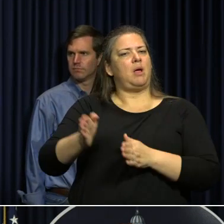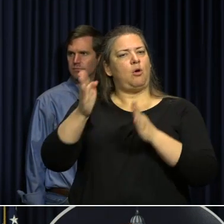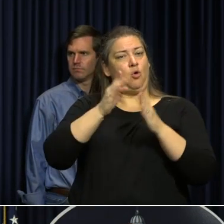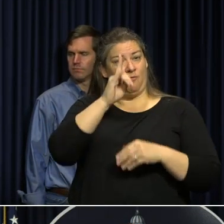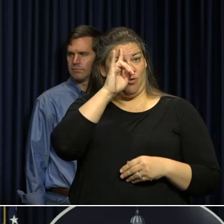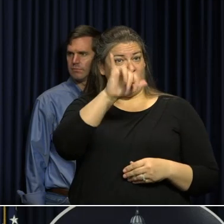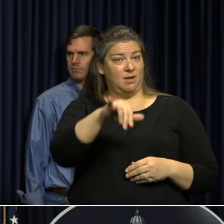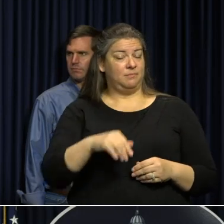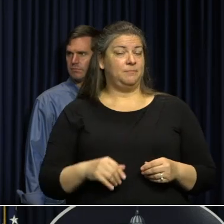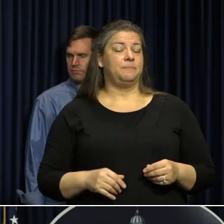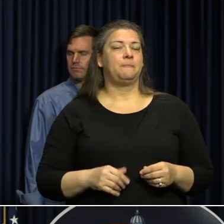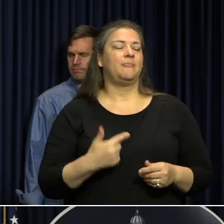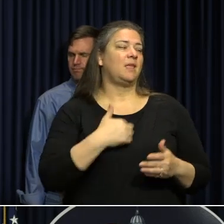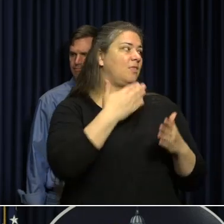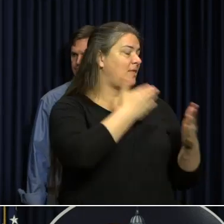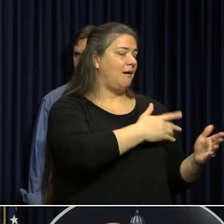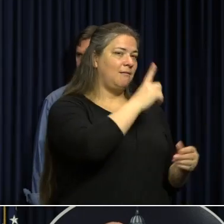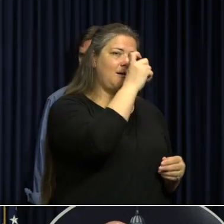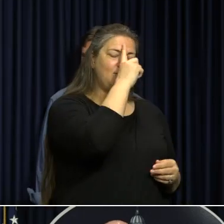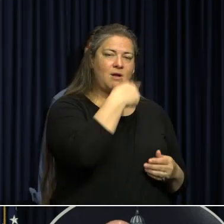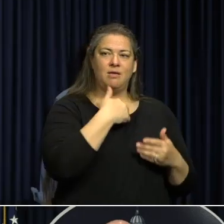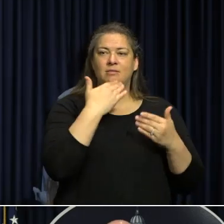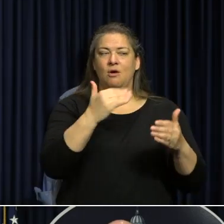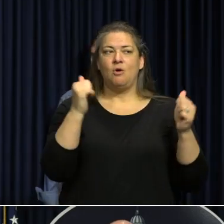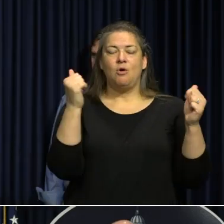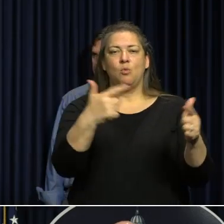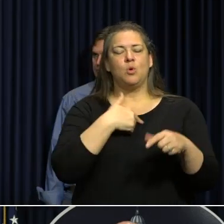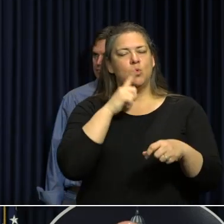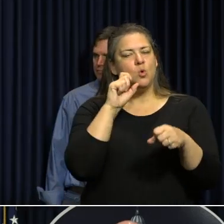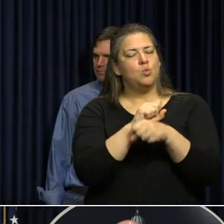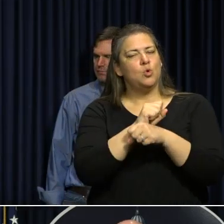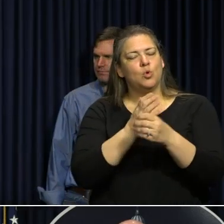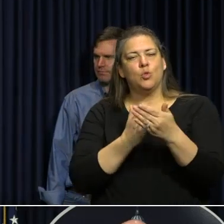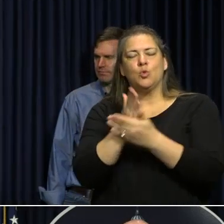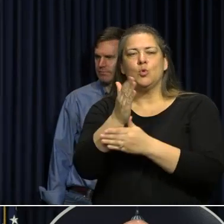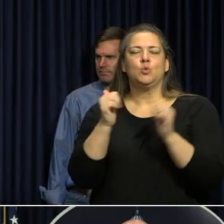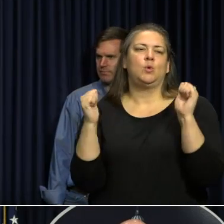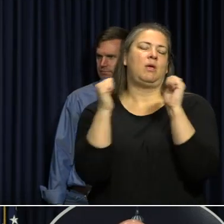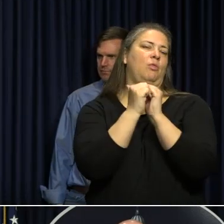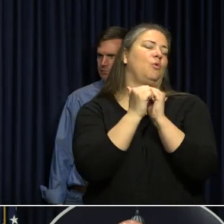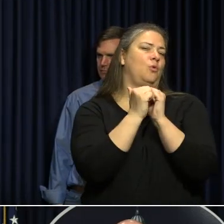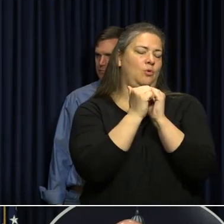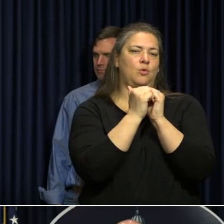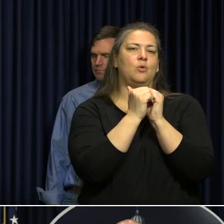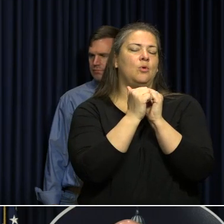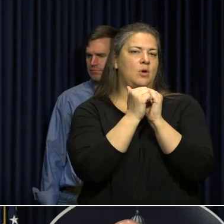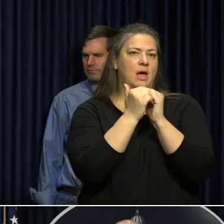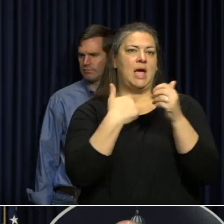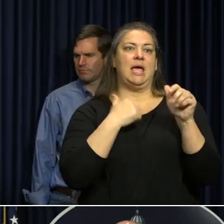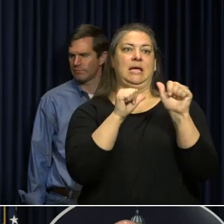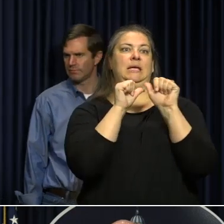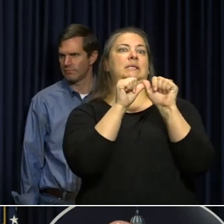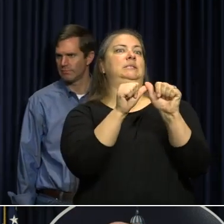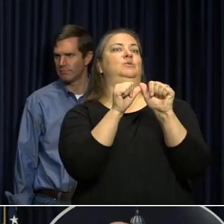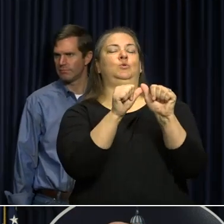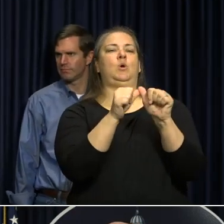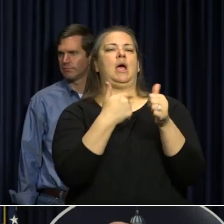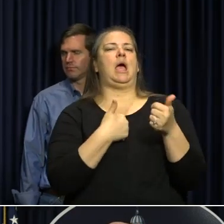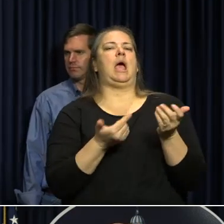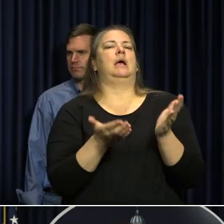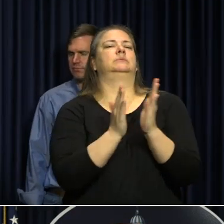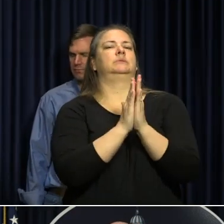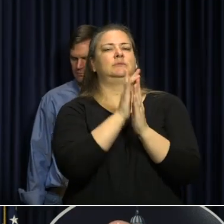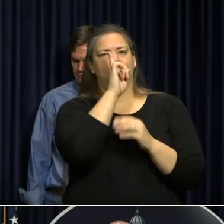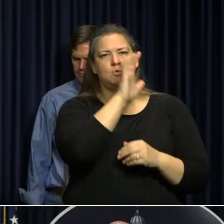everybody and the governor. We're going to work through this, and like he says, we'll get through this together. I also continue to ask for and thank you